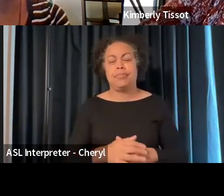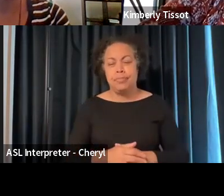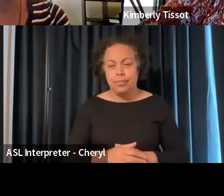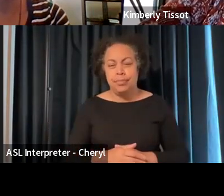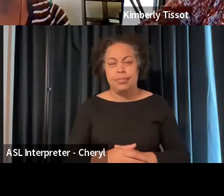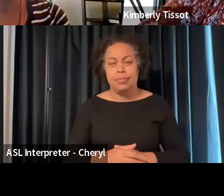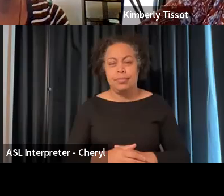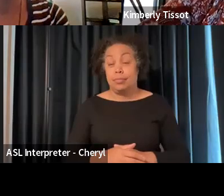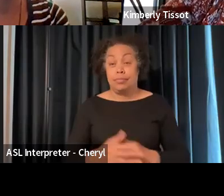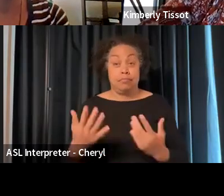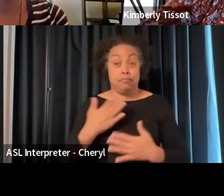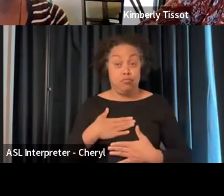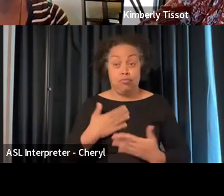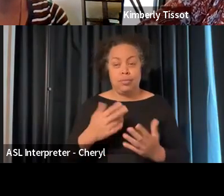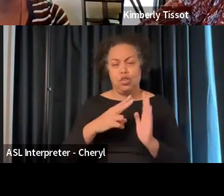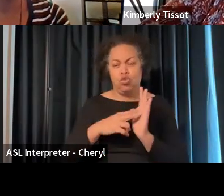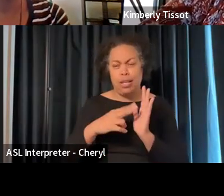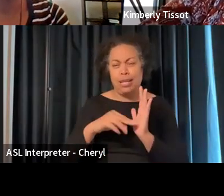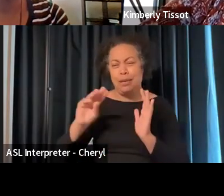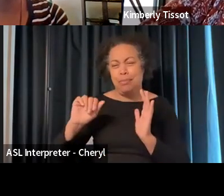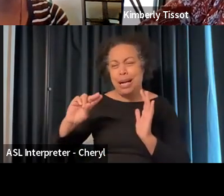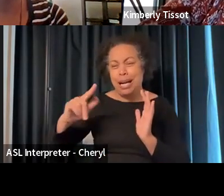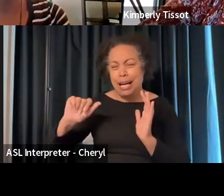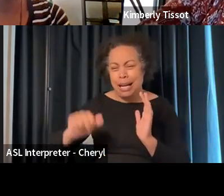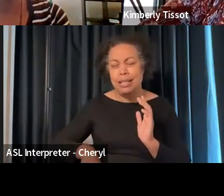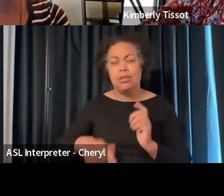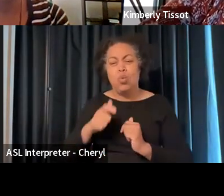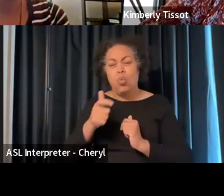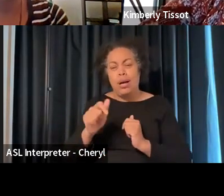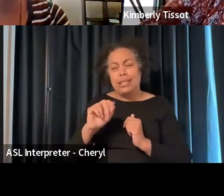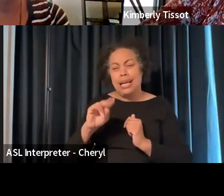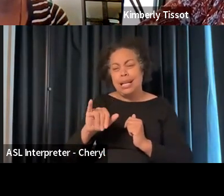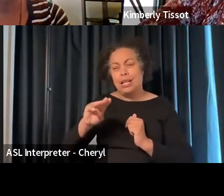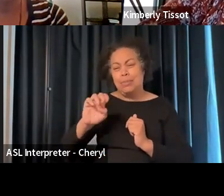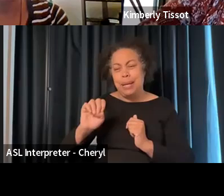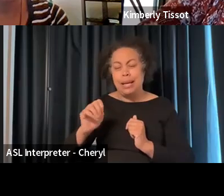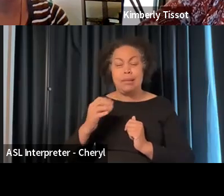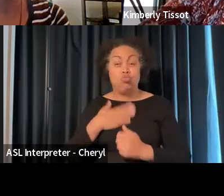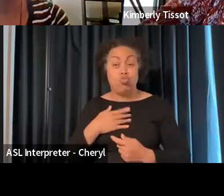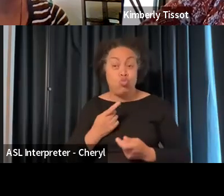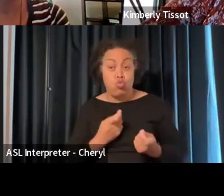My hobbies include reading manga, watching anime. New one is roller skating.